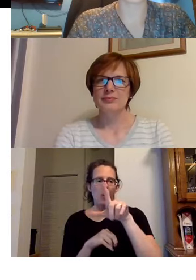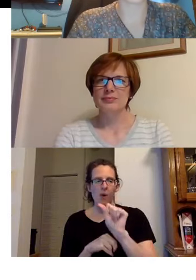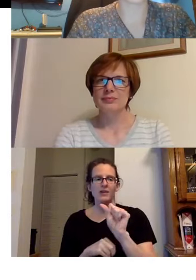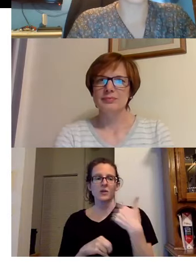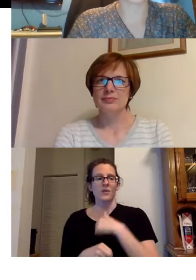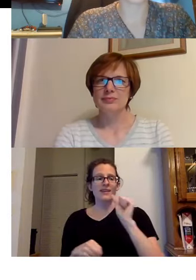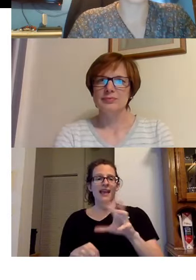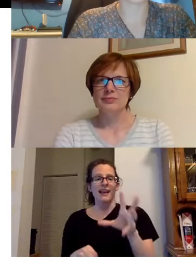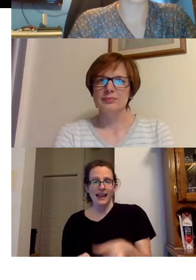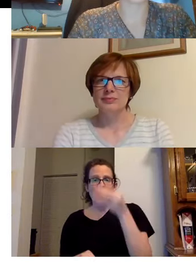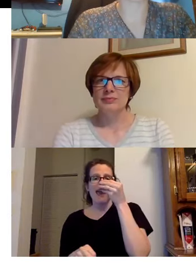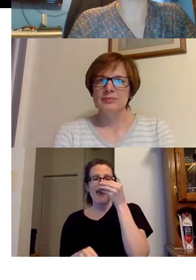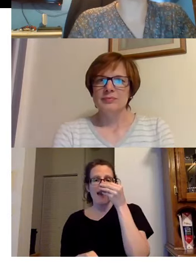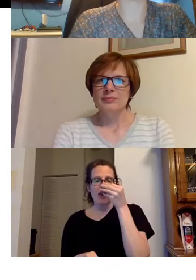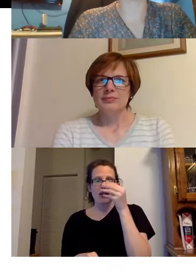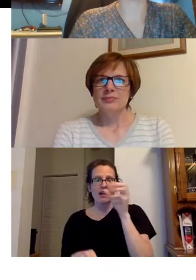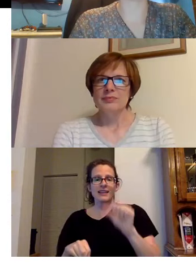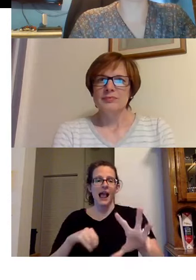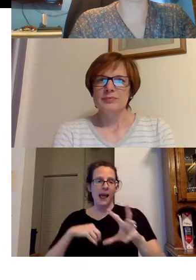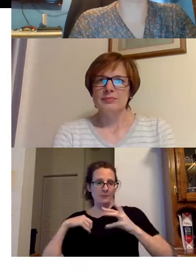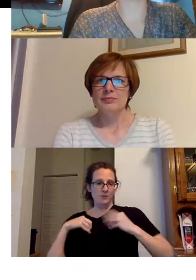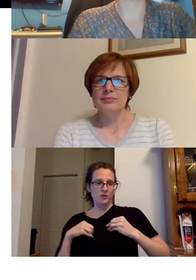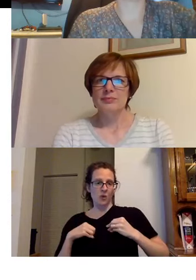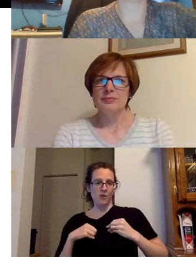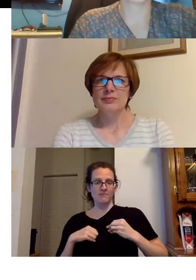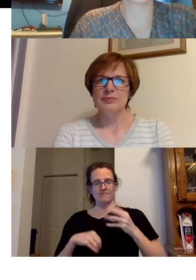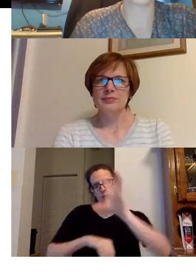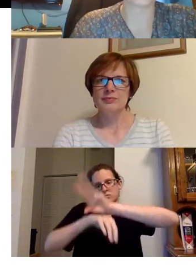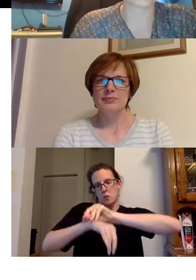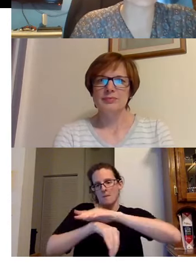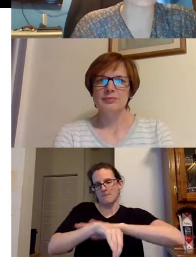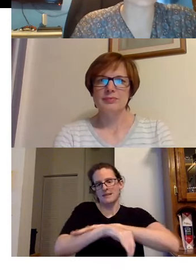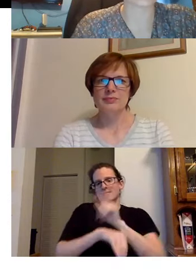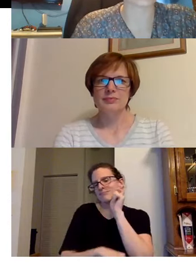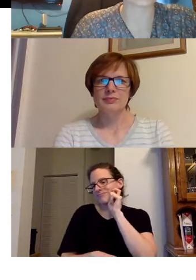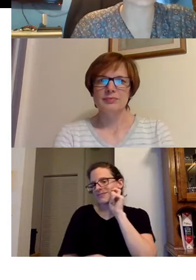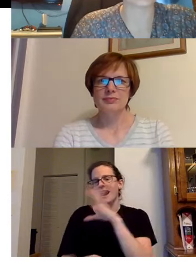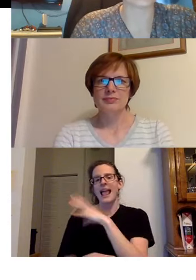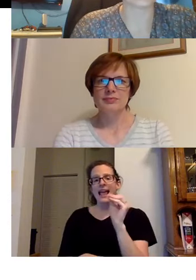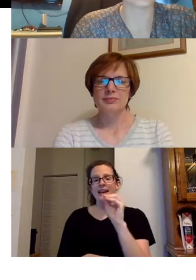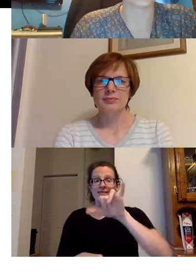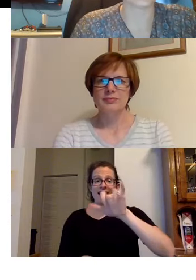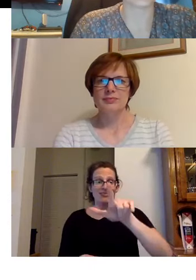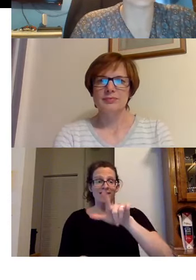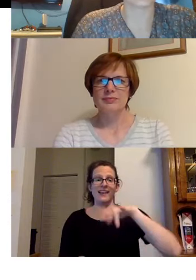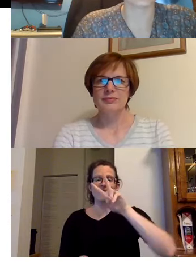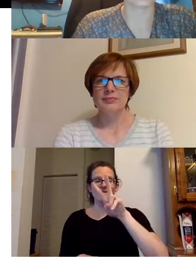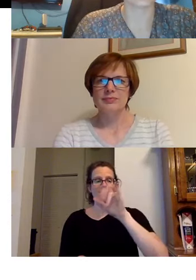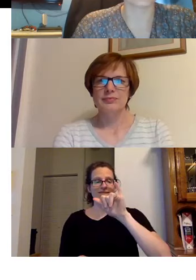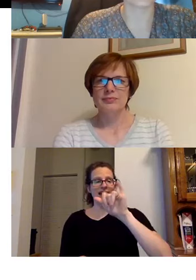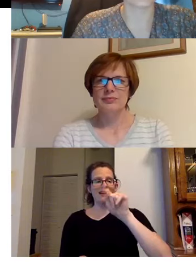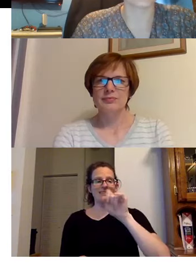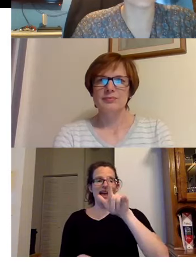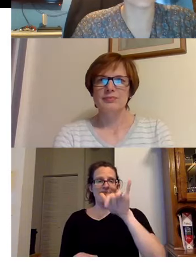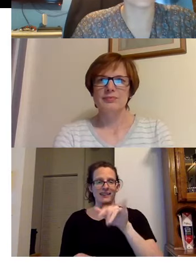them. We can absorb through our skin, and with the Young Living Vitality oils, you